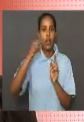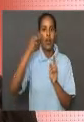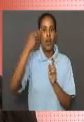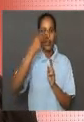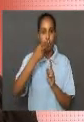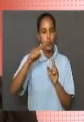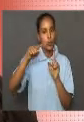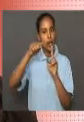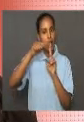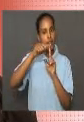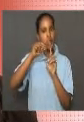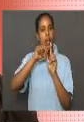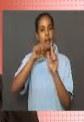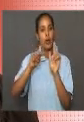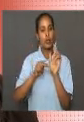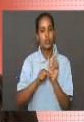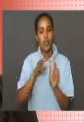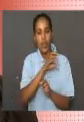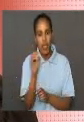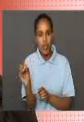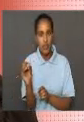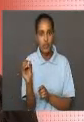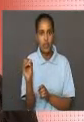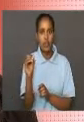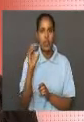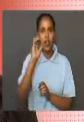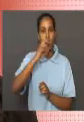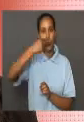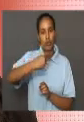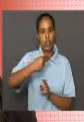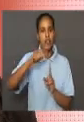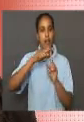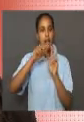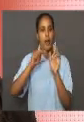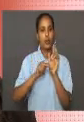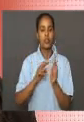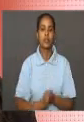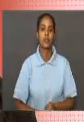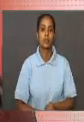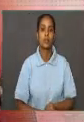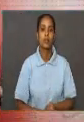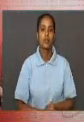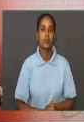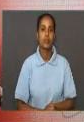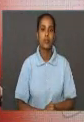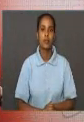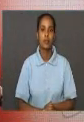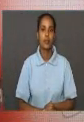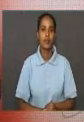hydrogen plus ions, and hydroxide ions.